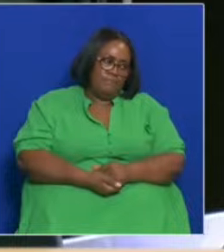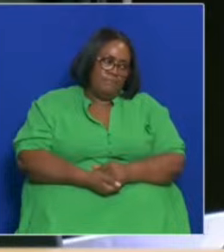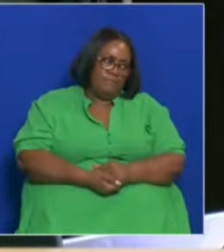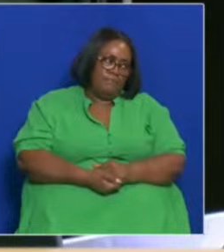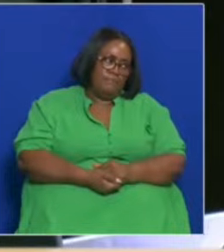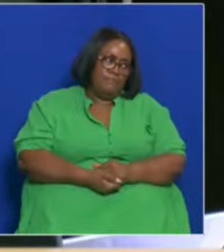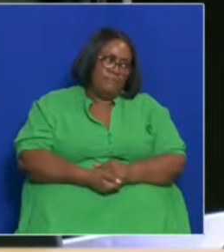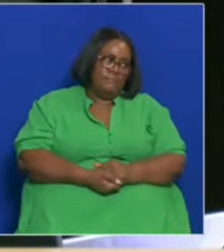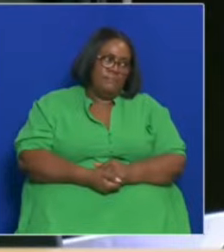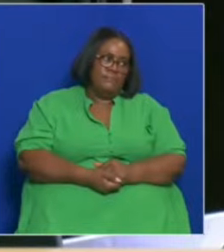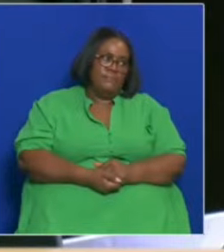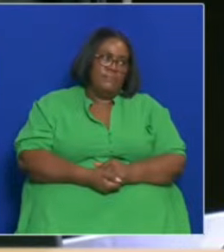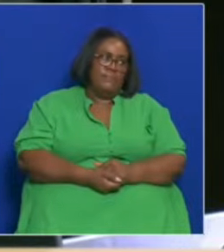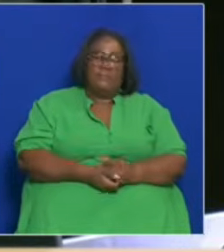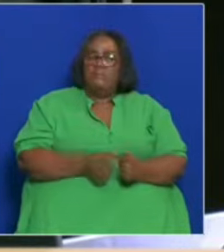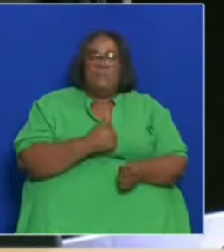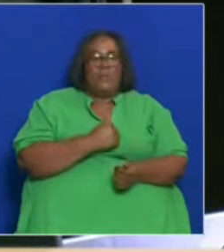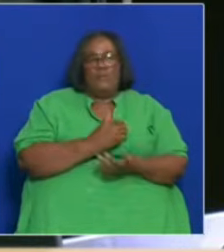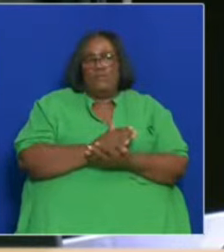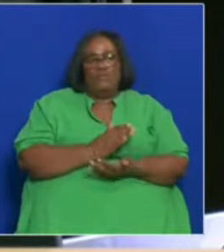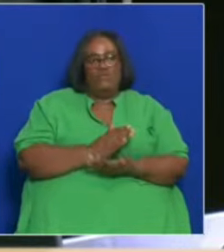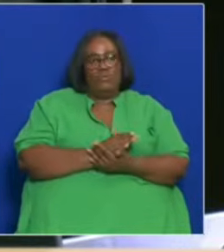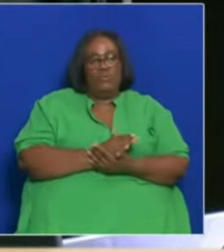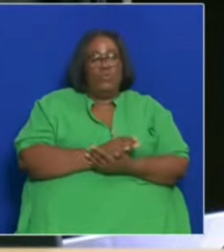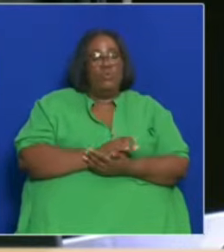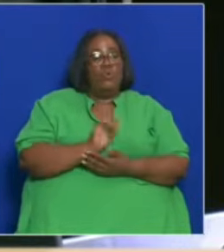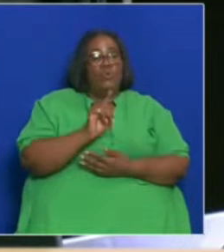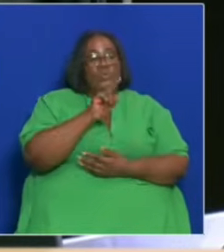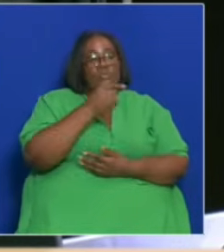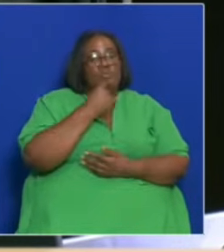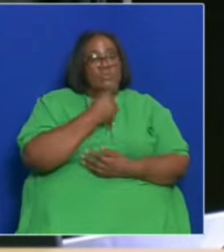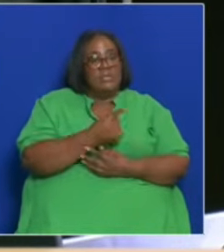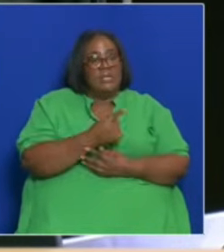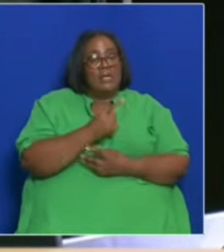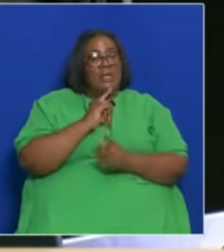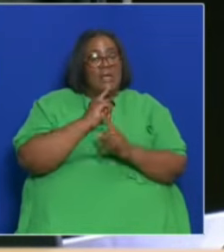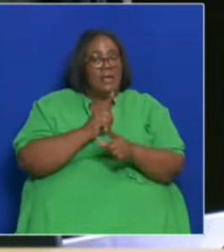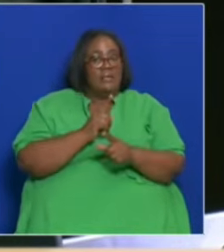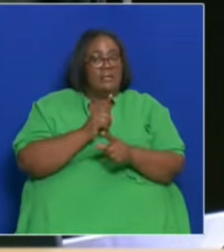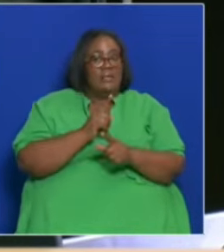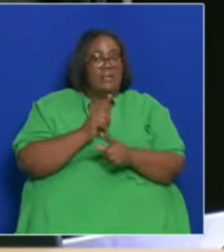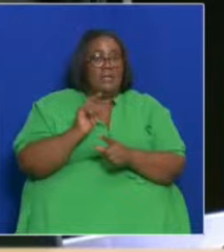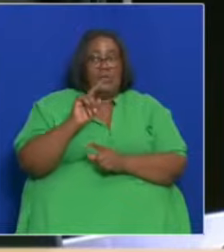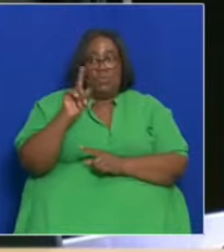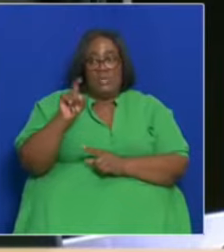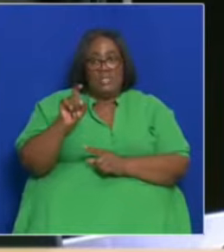you say answers that part of Ms. Bower's question.